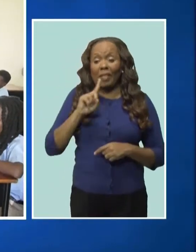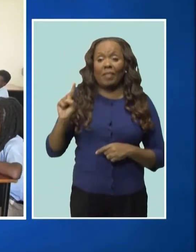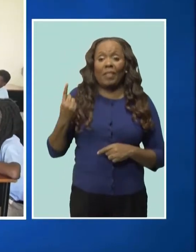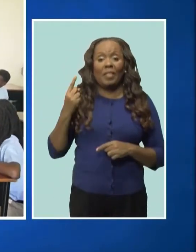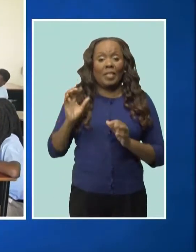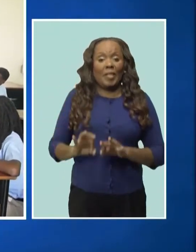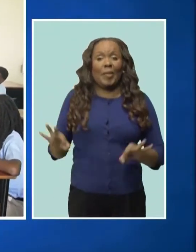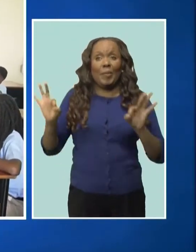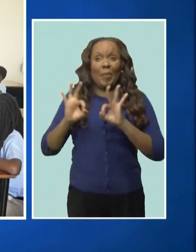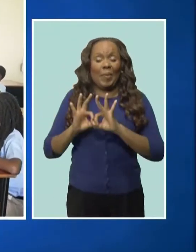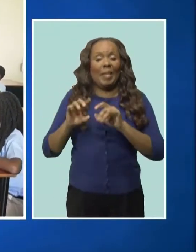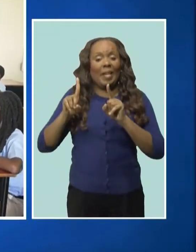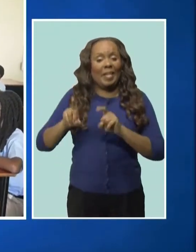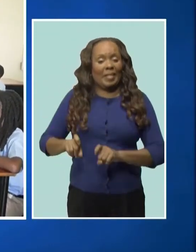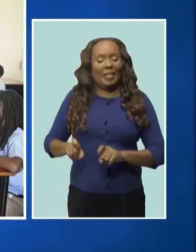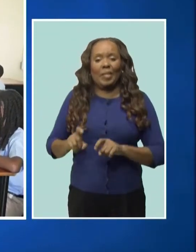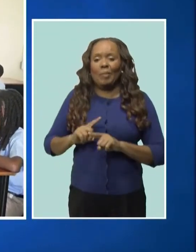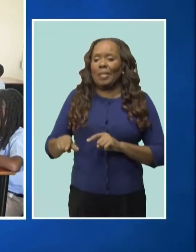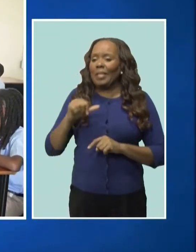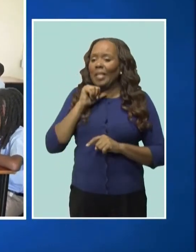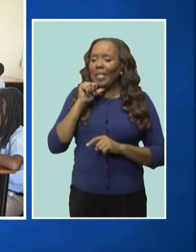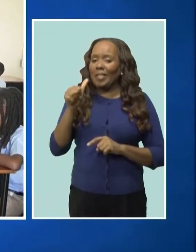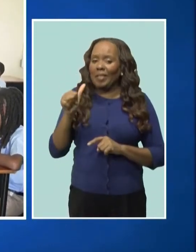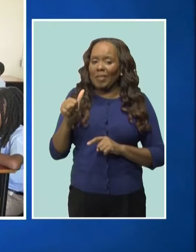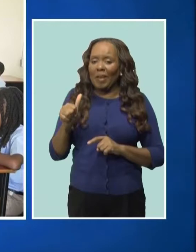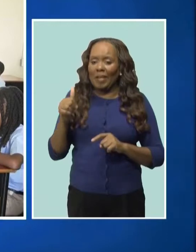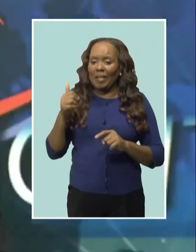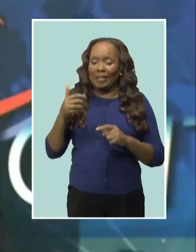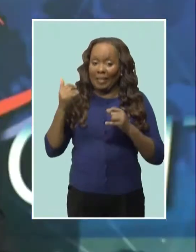for you, but it's not the be-all and end-all.